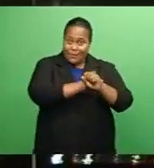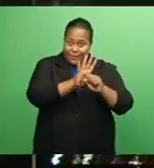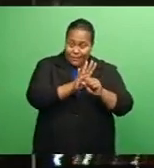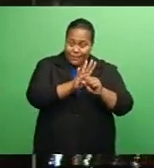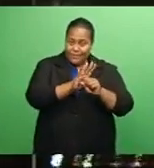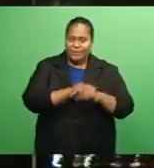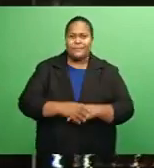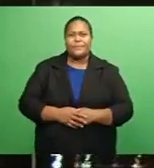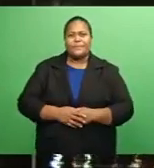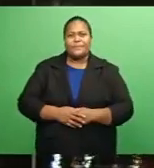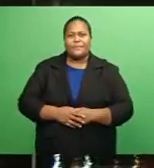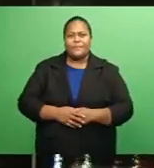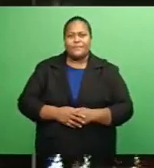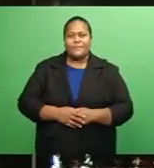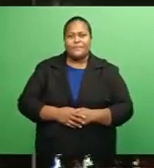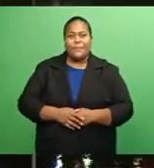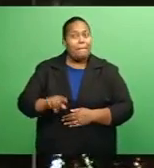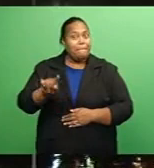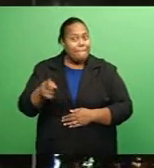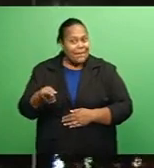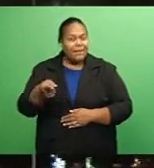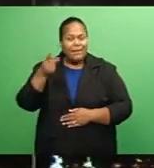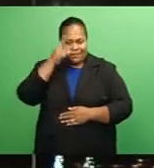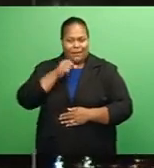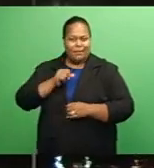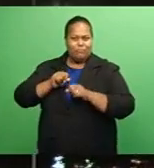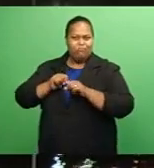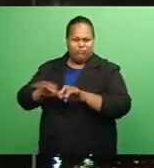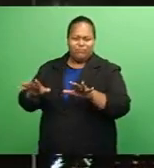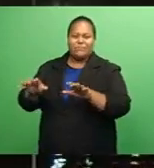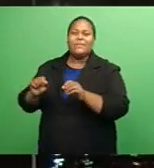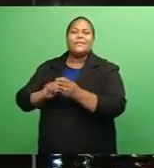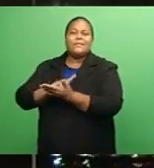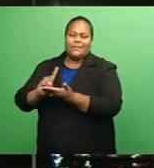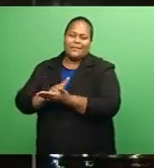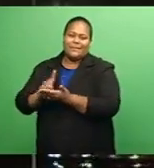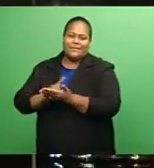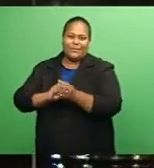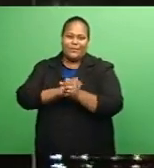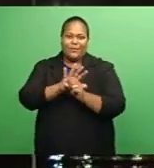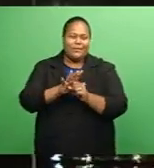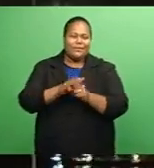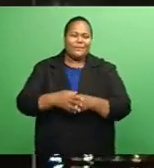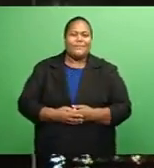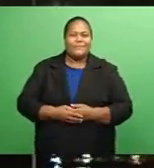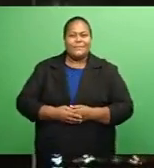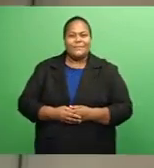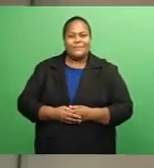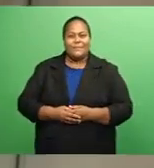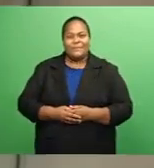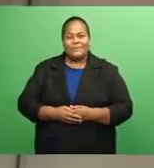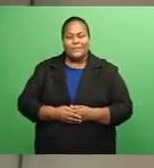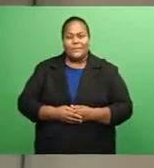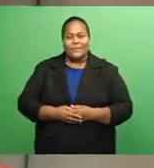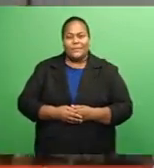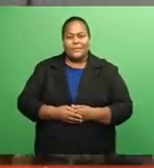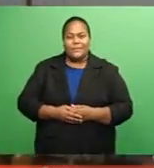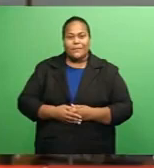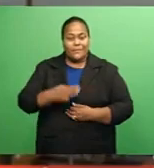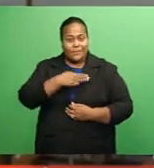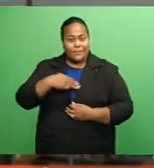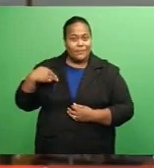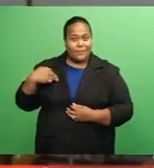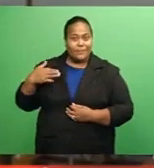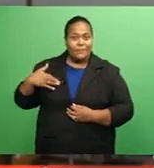of COVID-19, but they still can transmit the disease. Pranita Prakash reports. The Ministry of